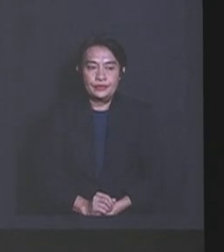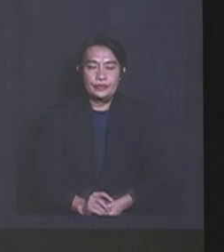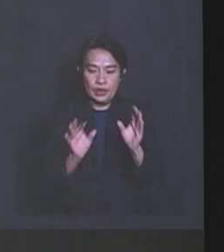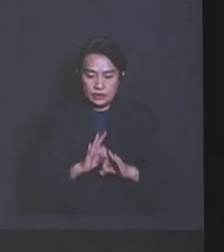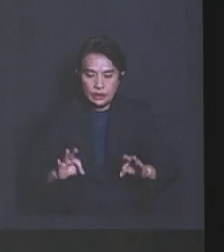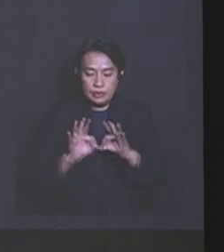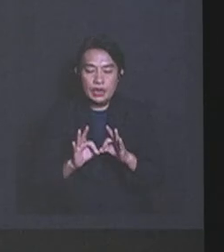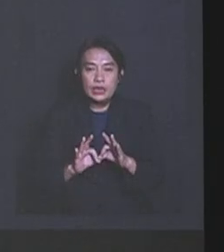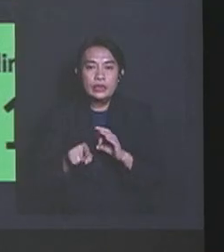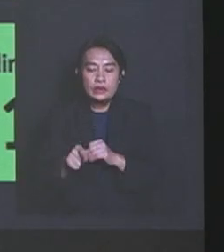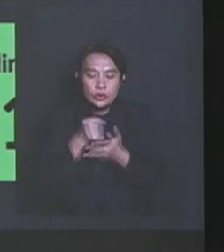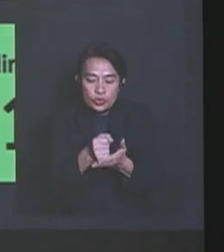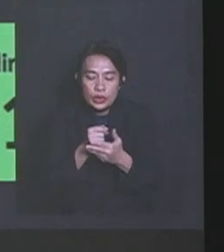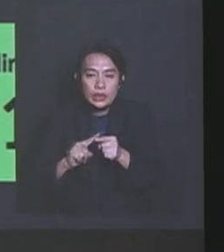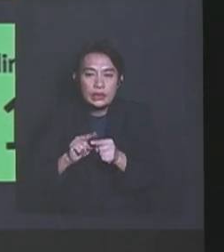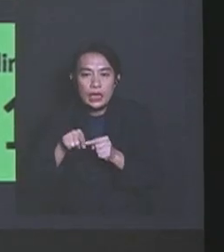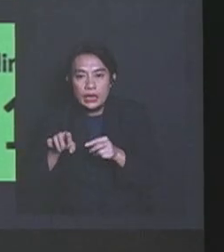productivity of our city.